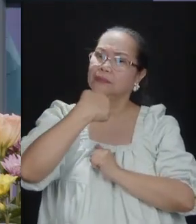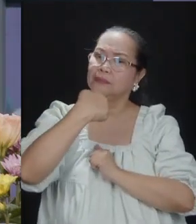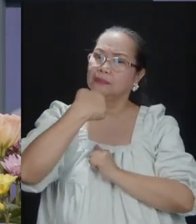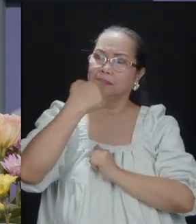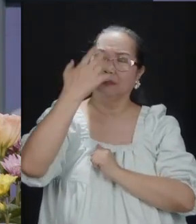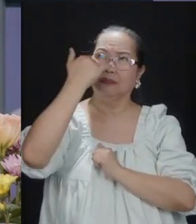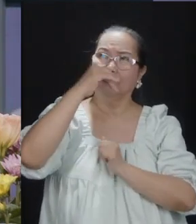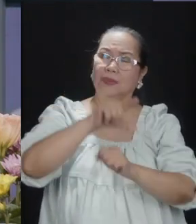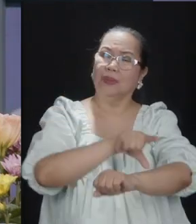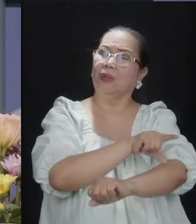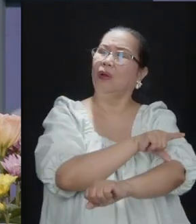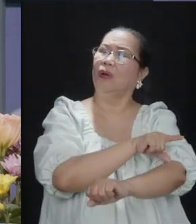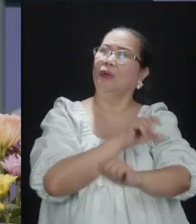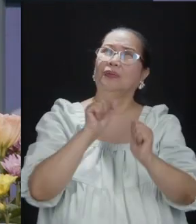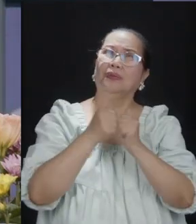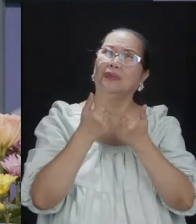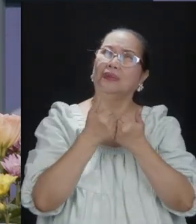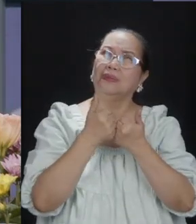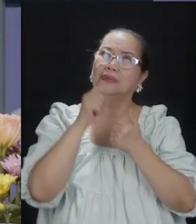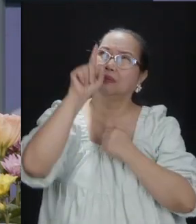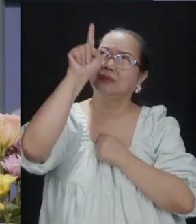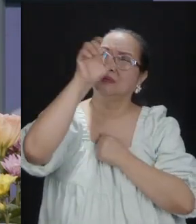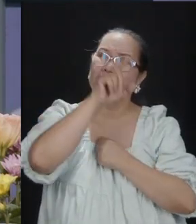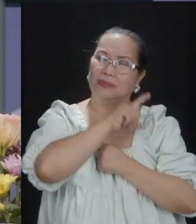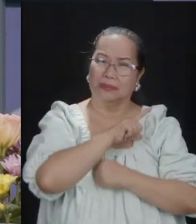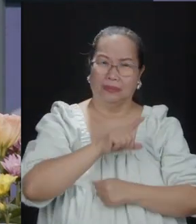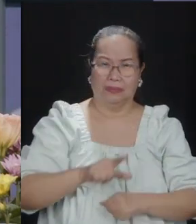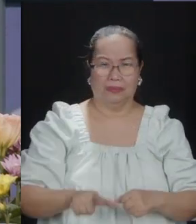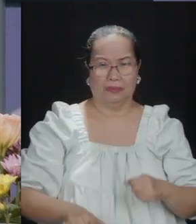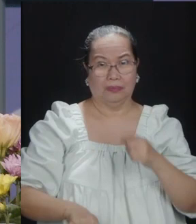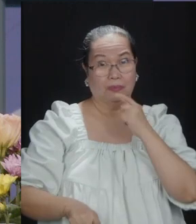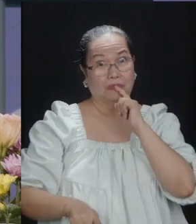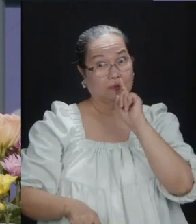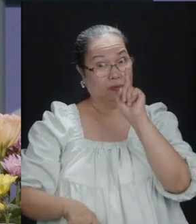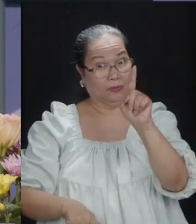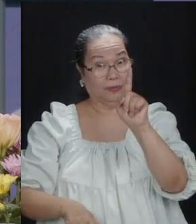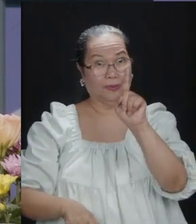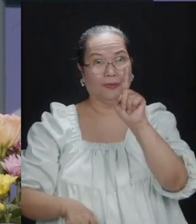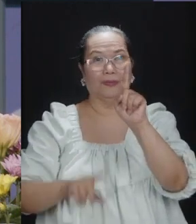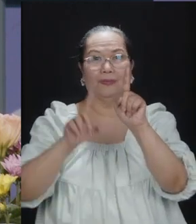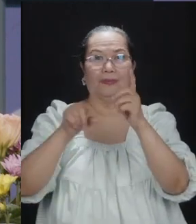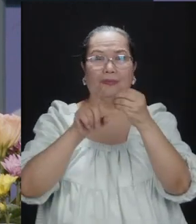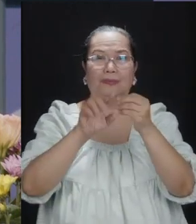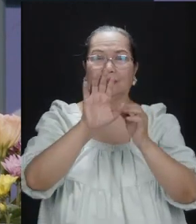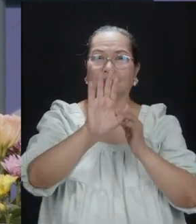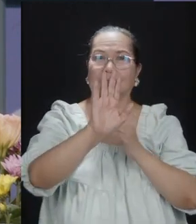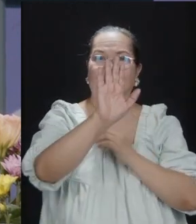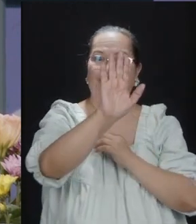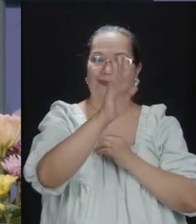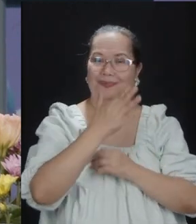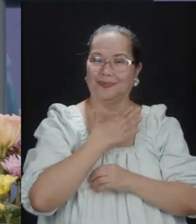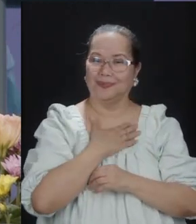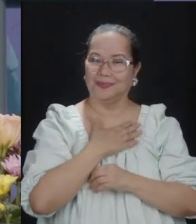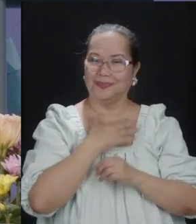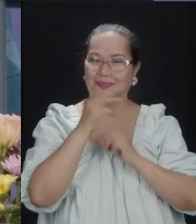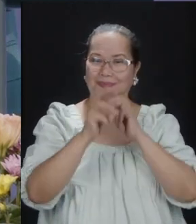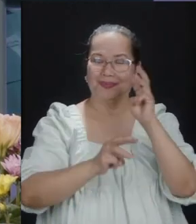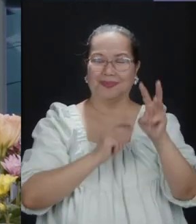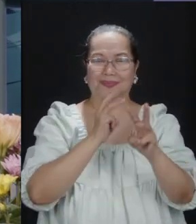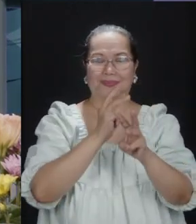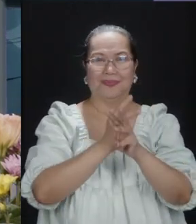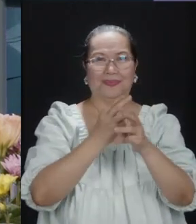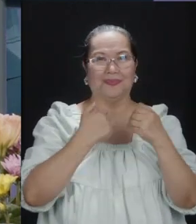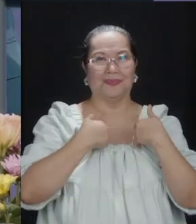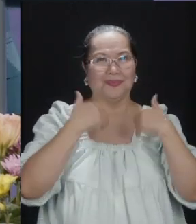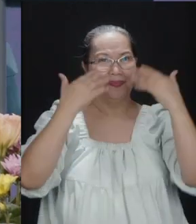How long? But here is the big truth about your and my world that I